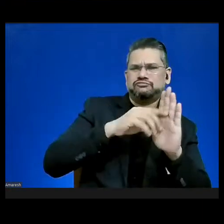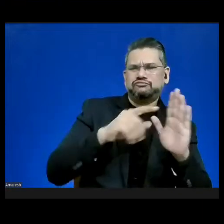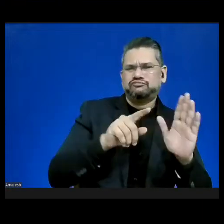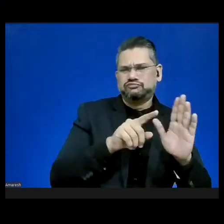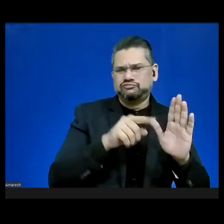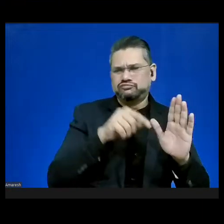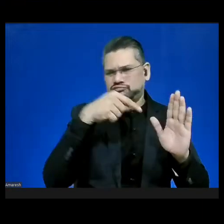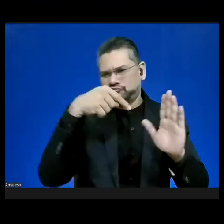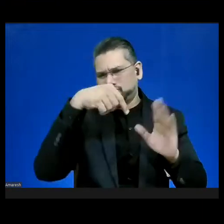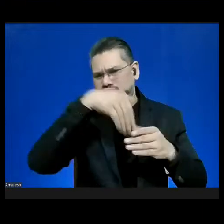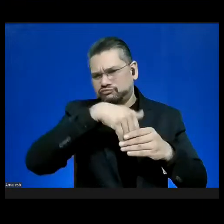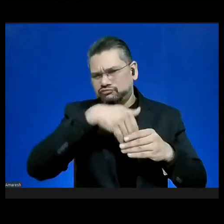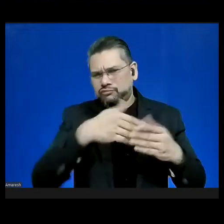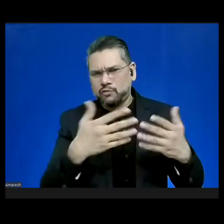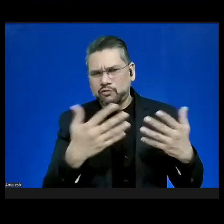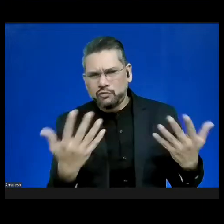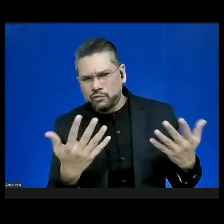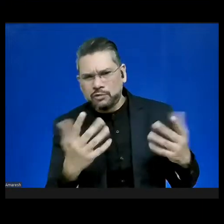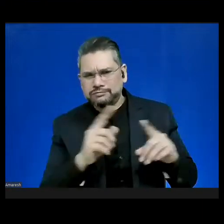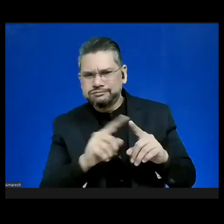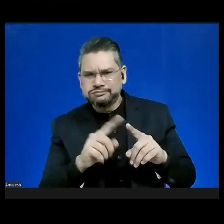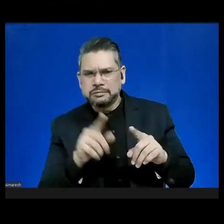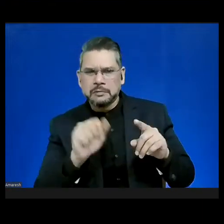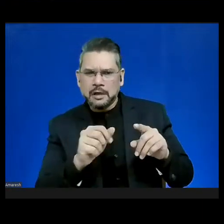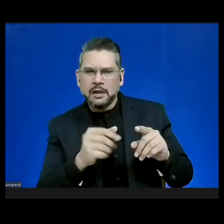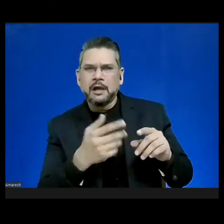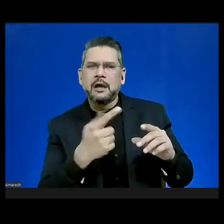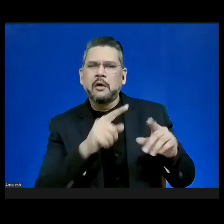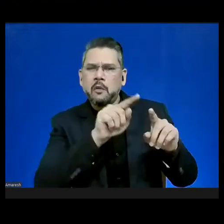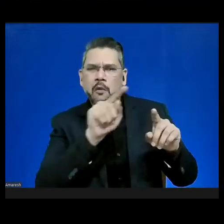person, a blind person,